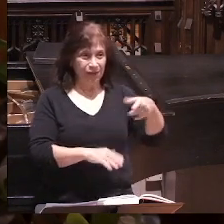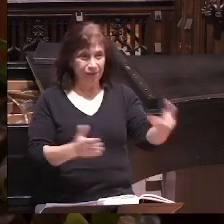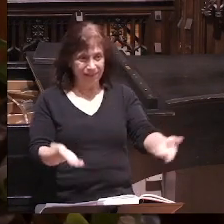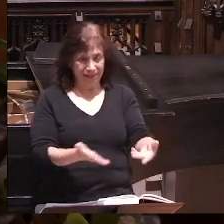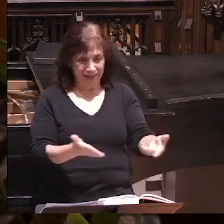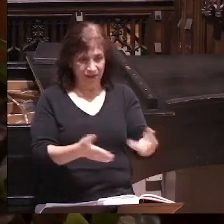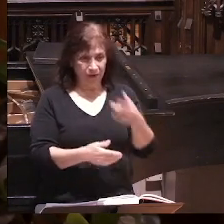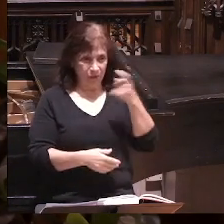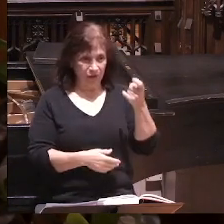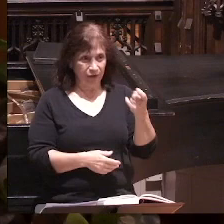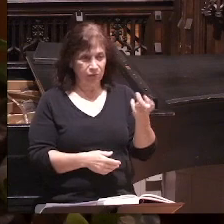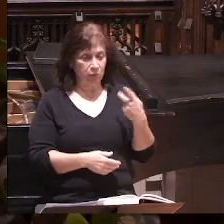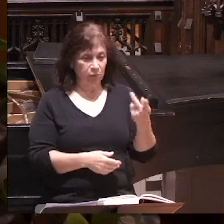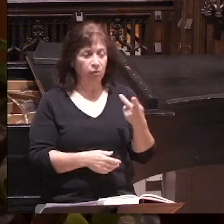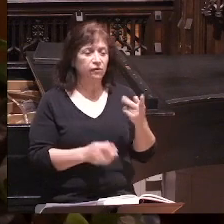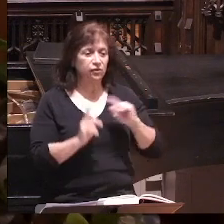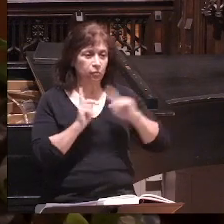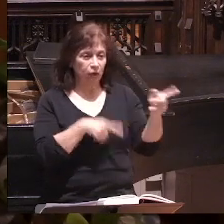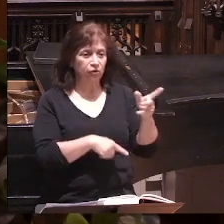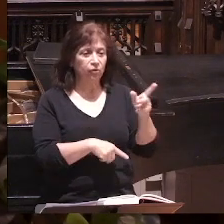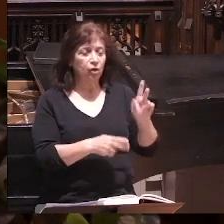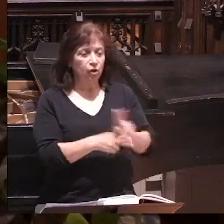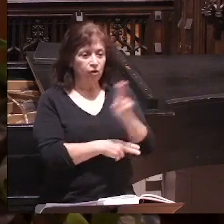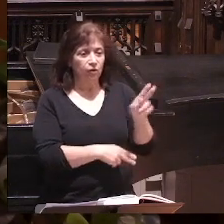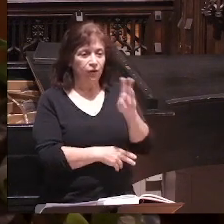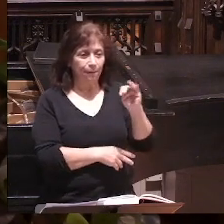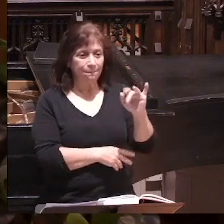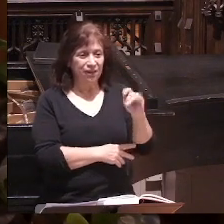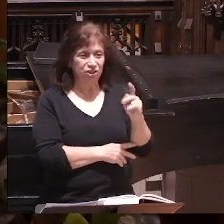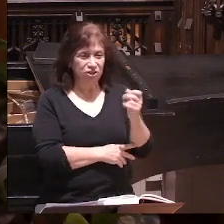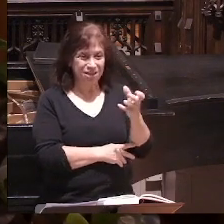here because we both went to the University of Michigan together.